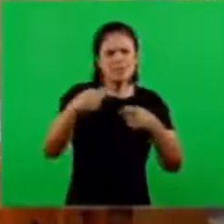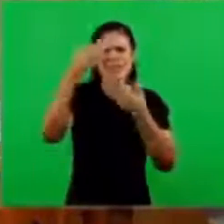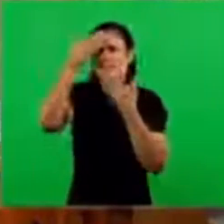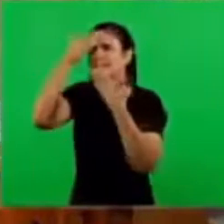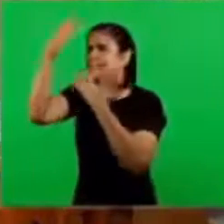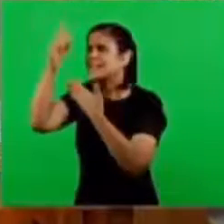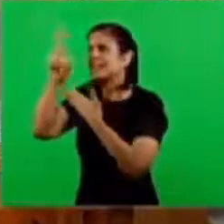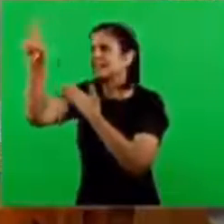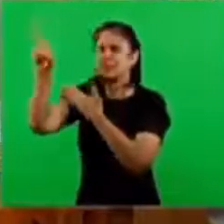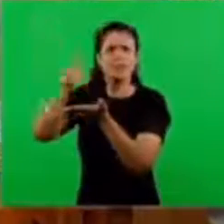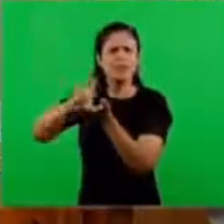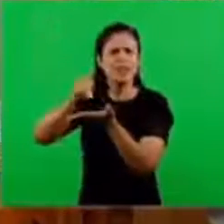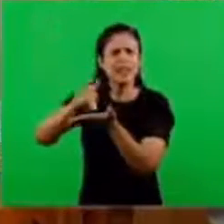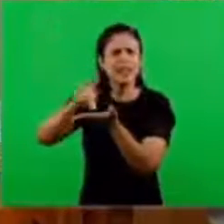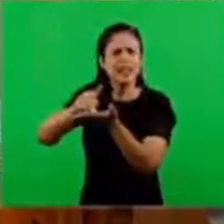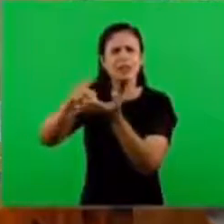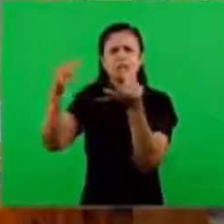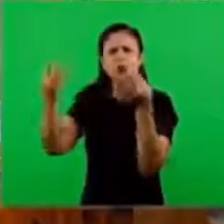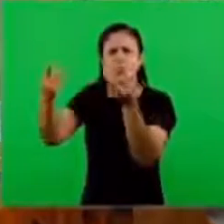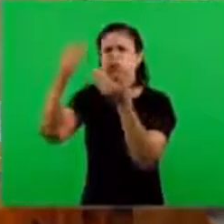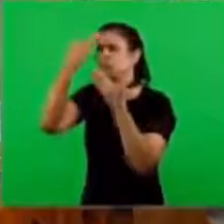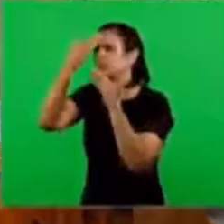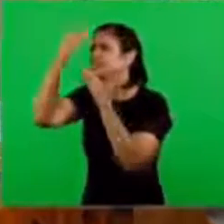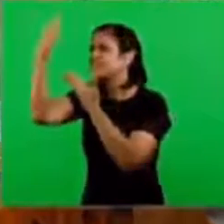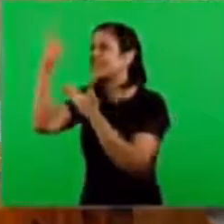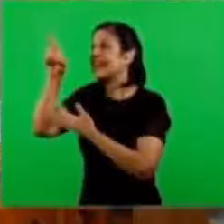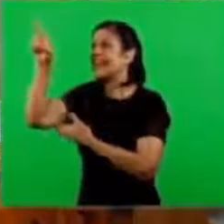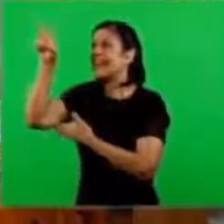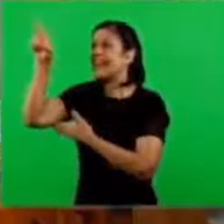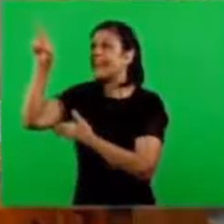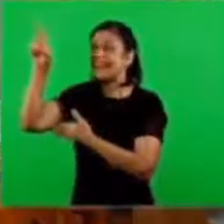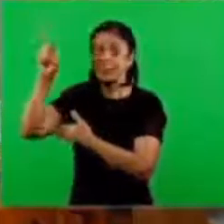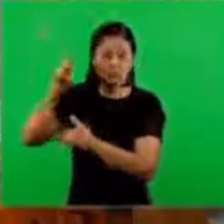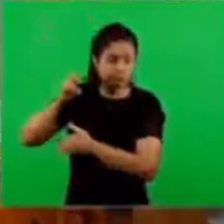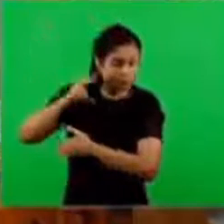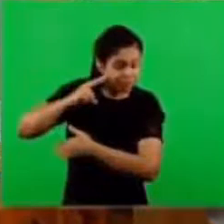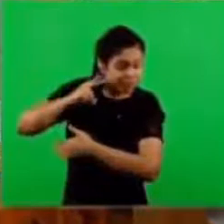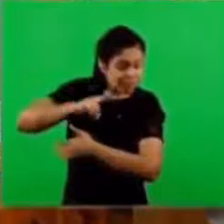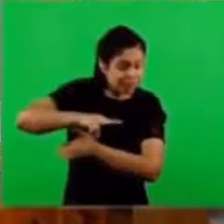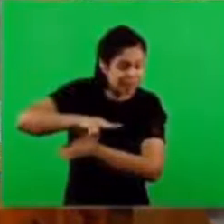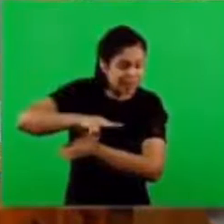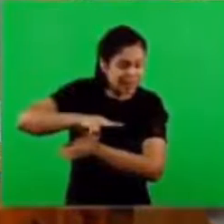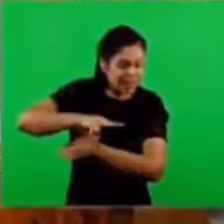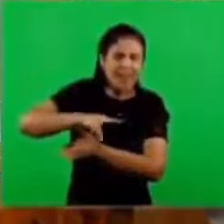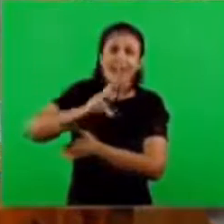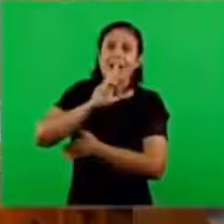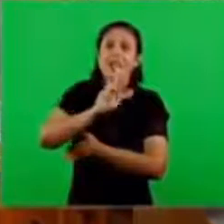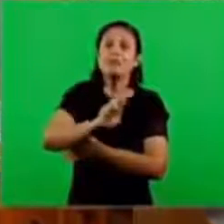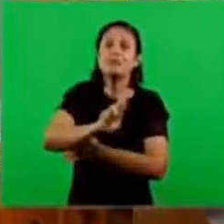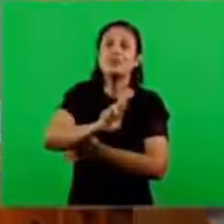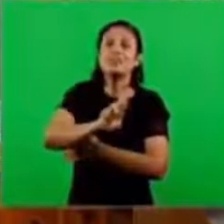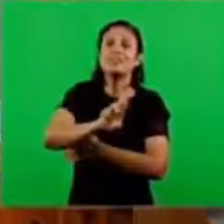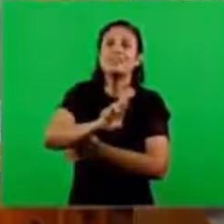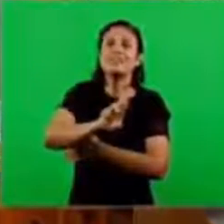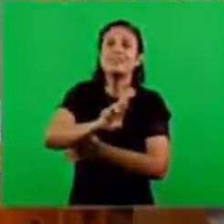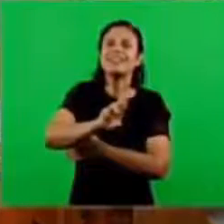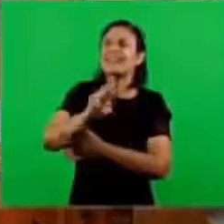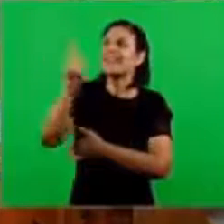is the service is your expression of gratitude to the Lord, and at the same time as answering to your gratitude to